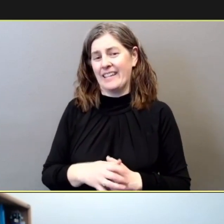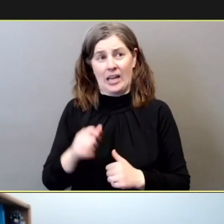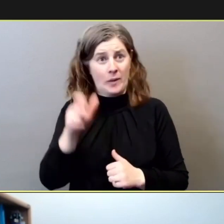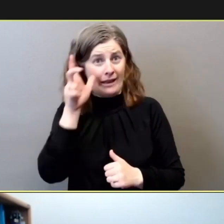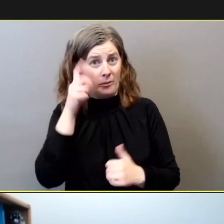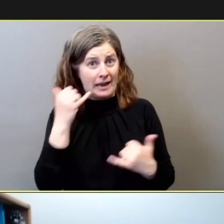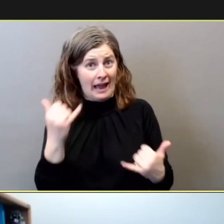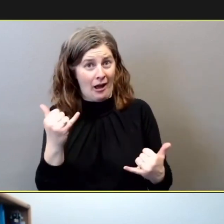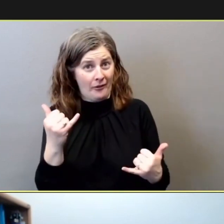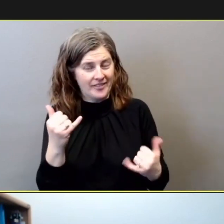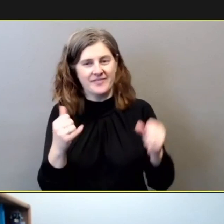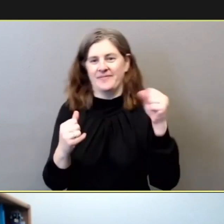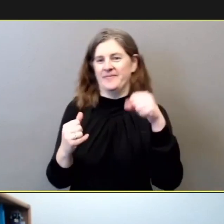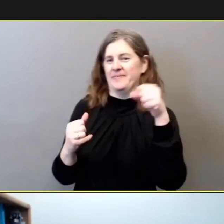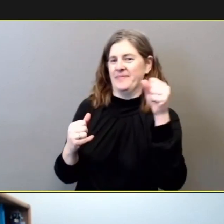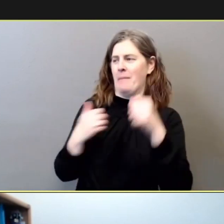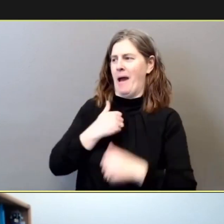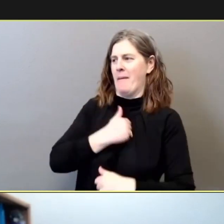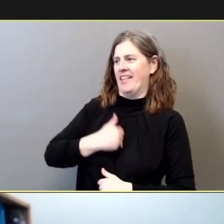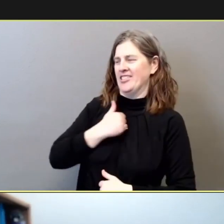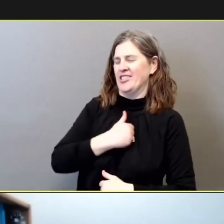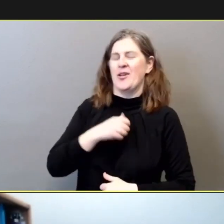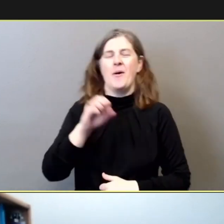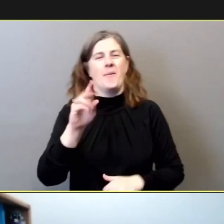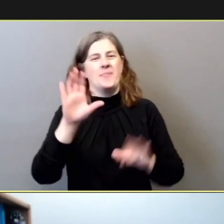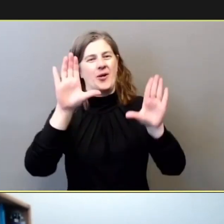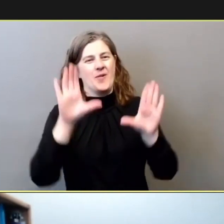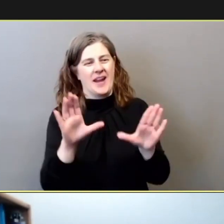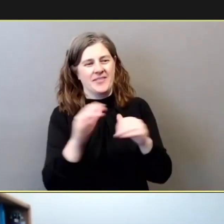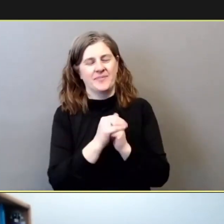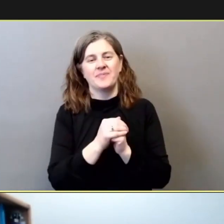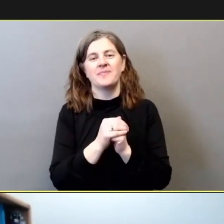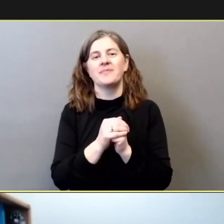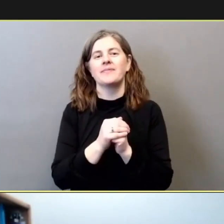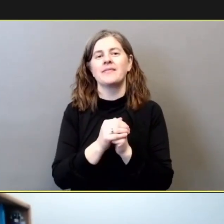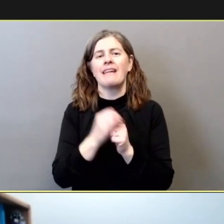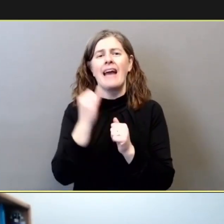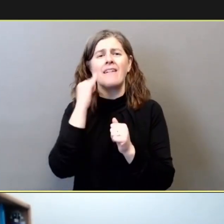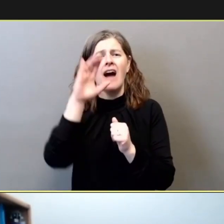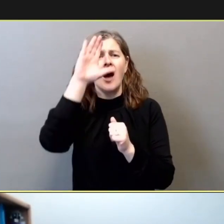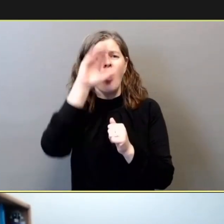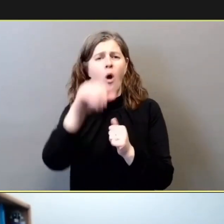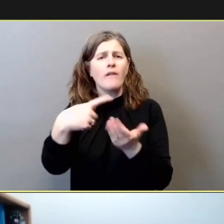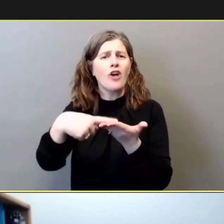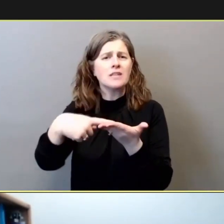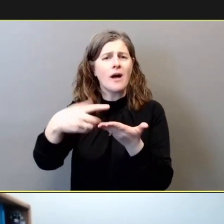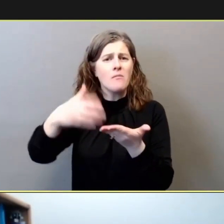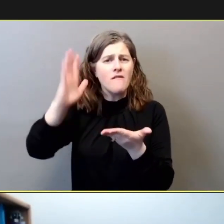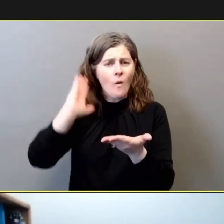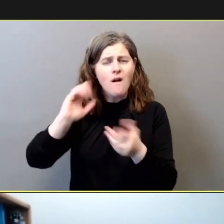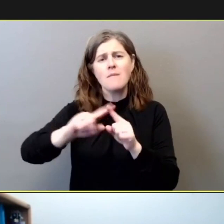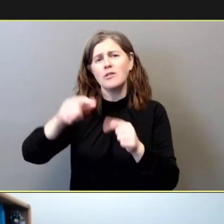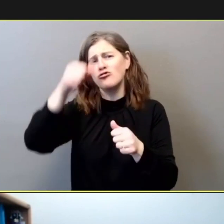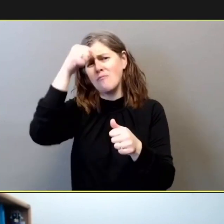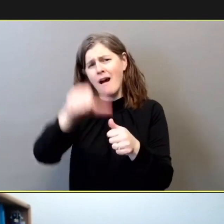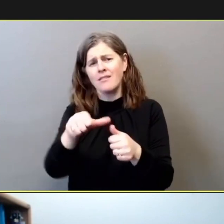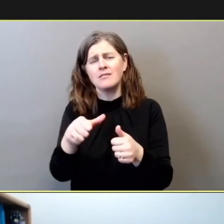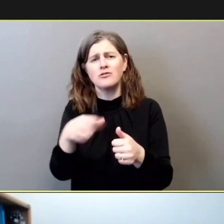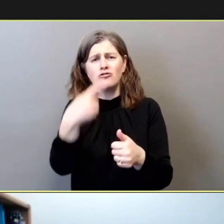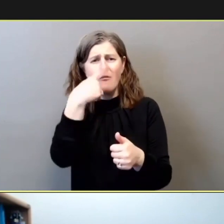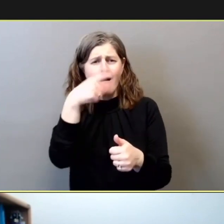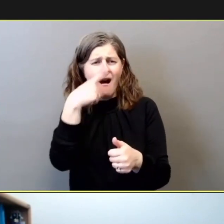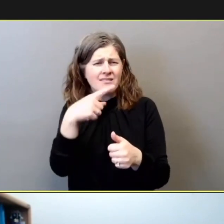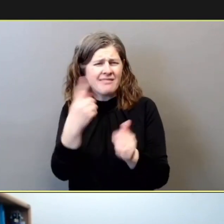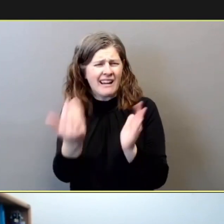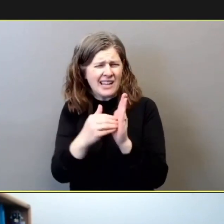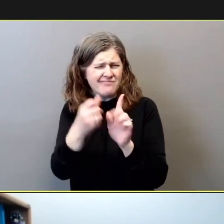me now? My apologies. Okay, great. All right, if I know we've talked about this in the past, but if you don't mind just going over this one more